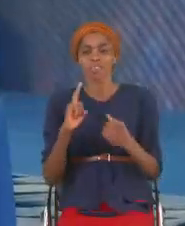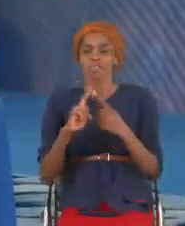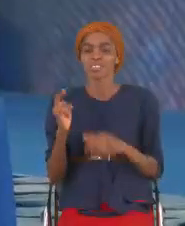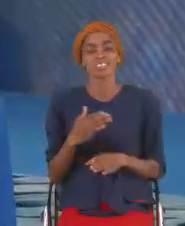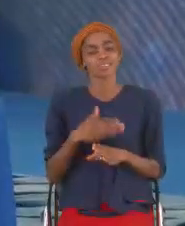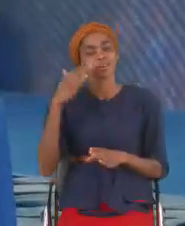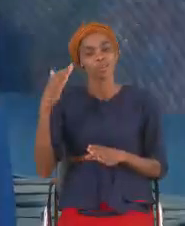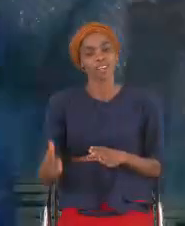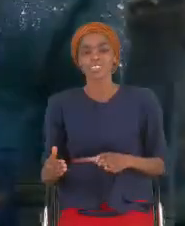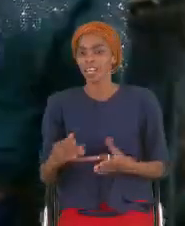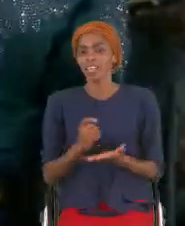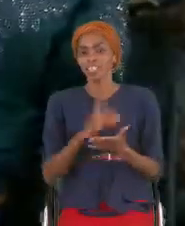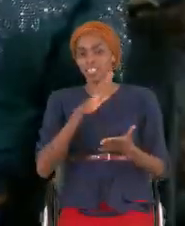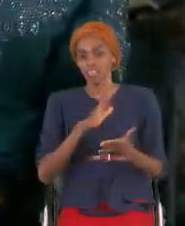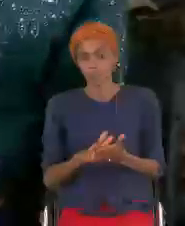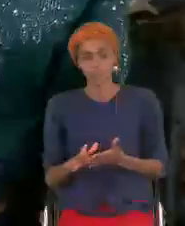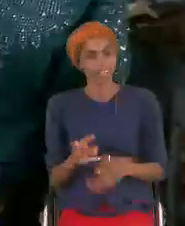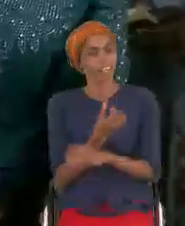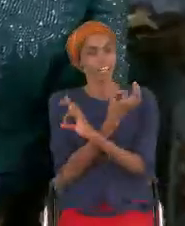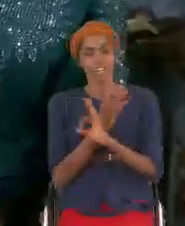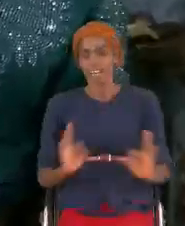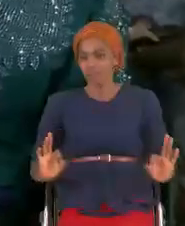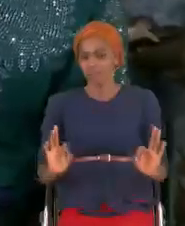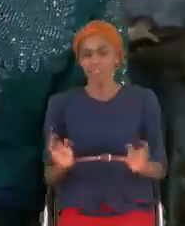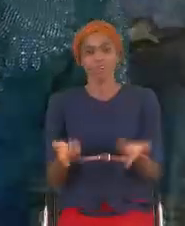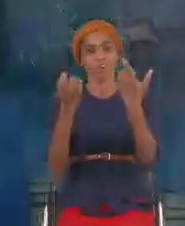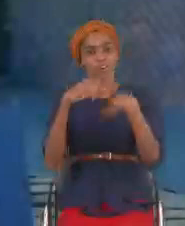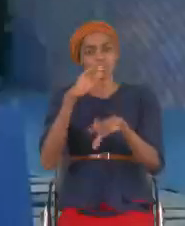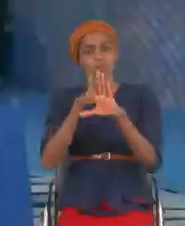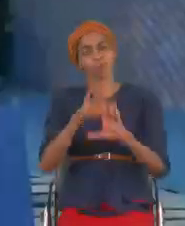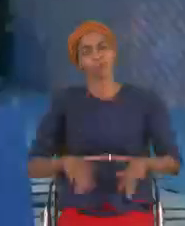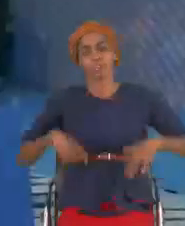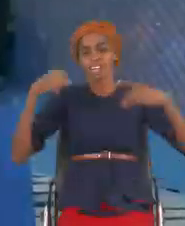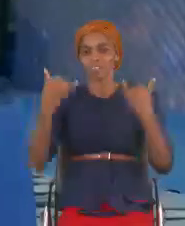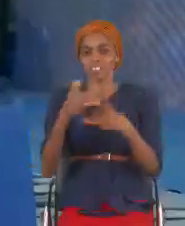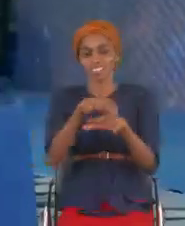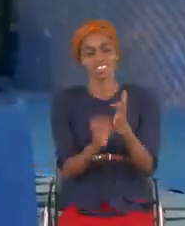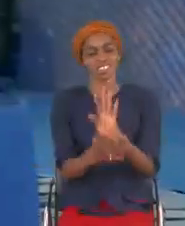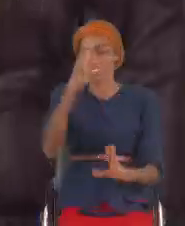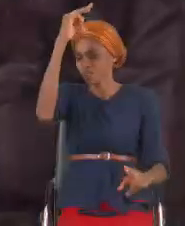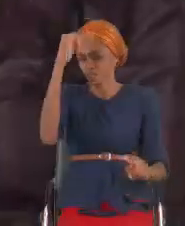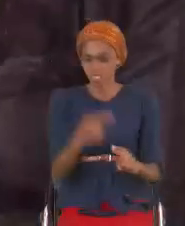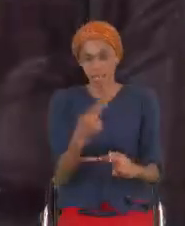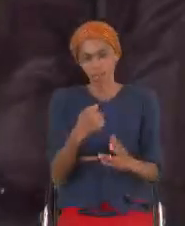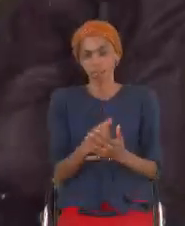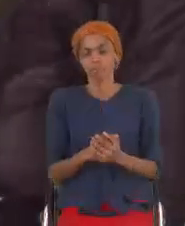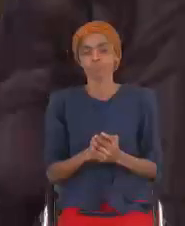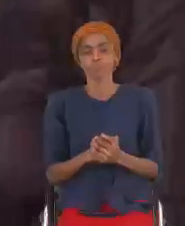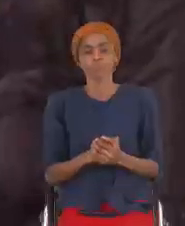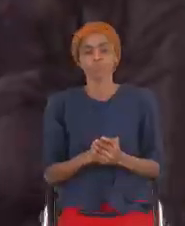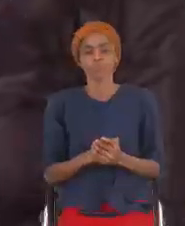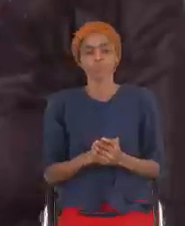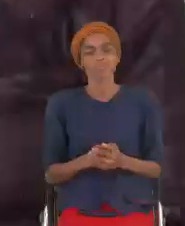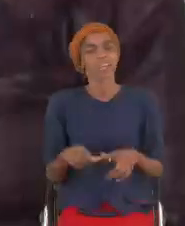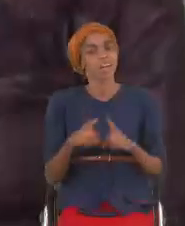total supernatural liberation coming upon your life tonight in Jesus' name. As